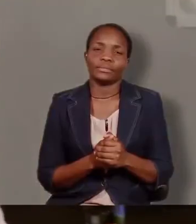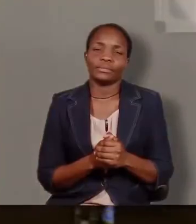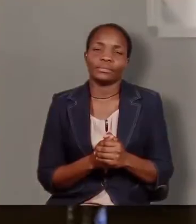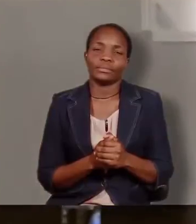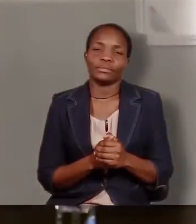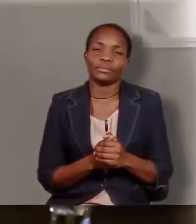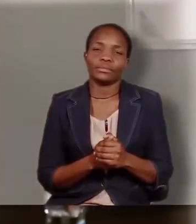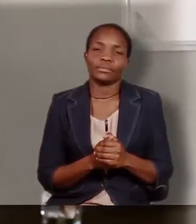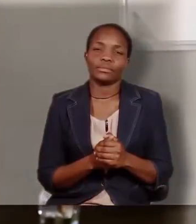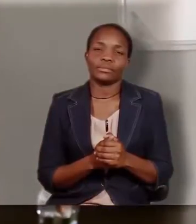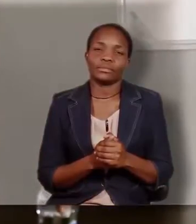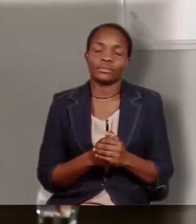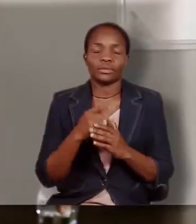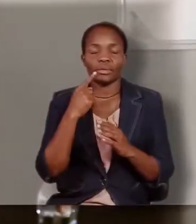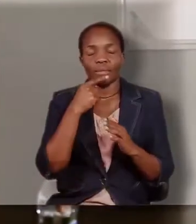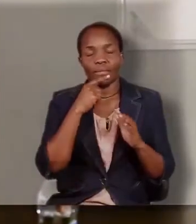Look at this man.